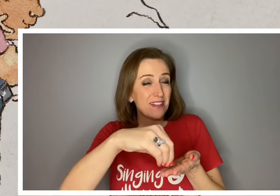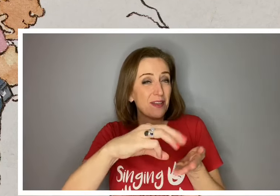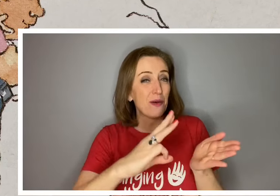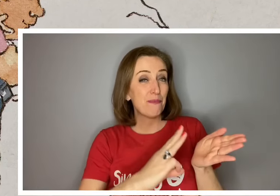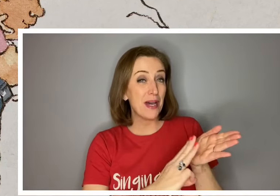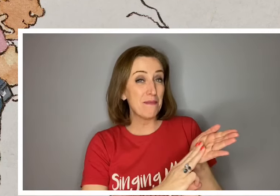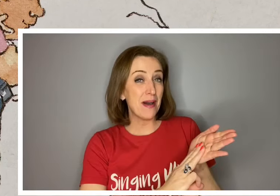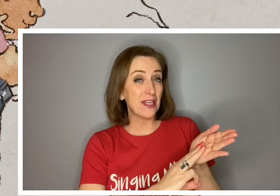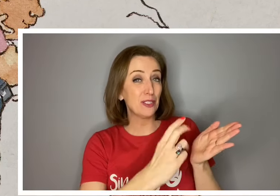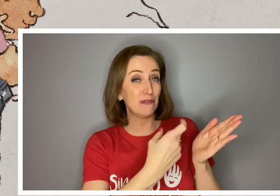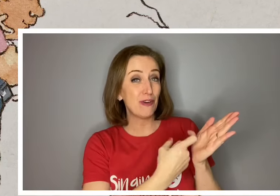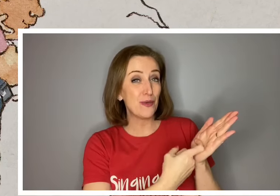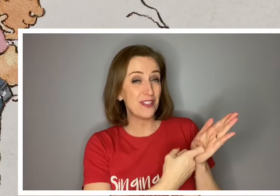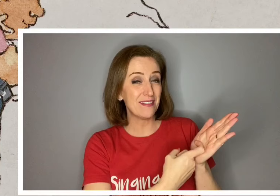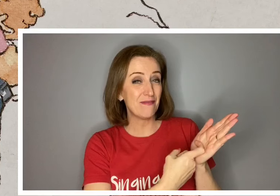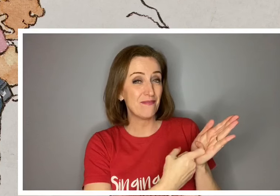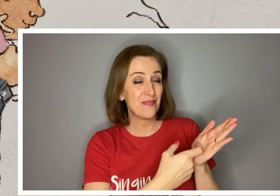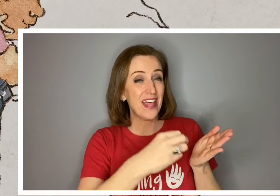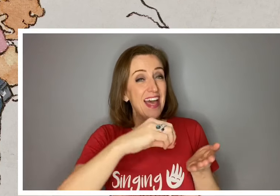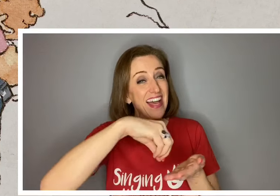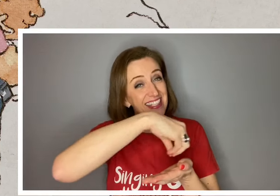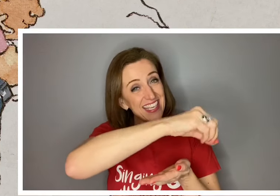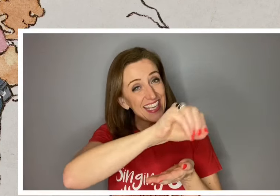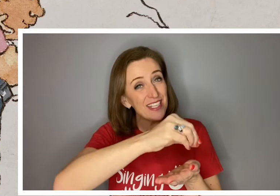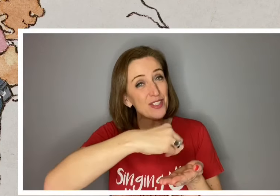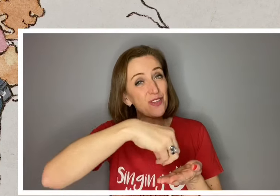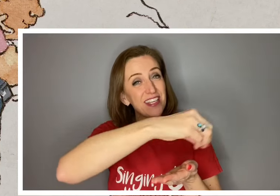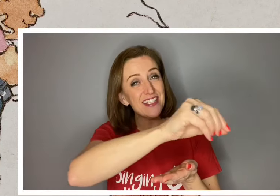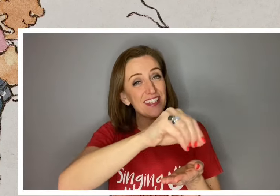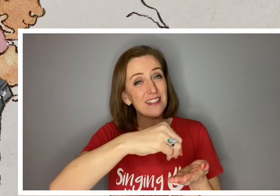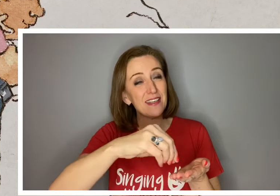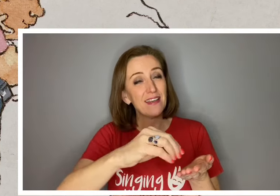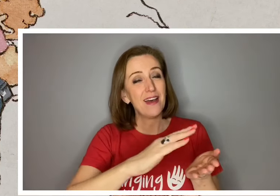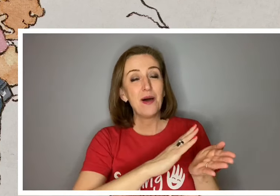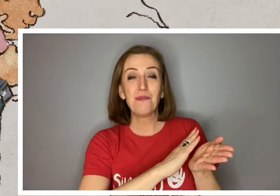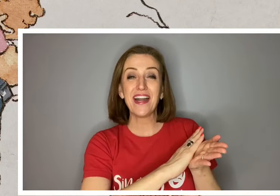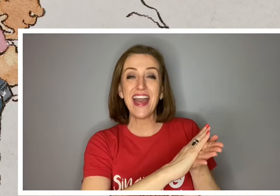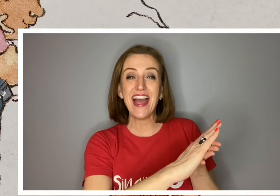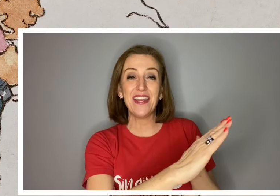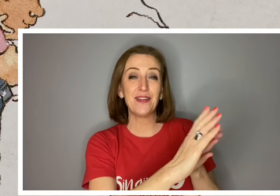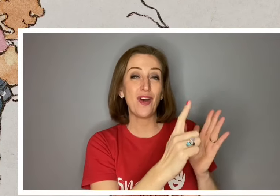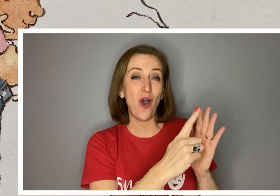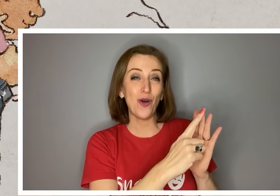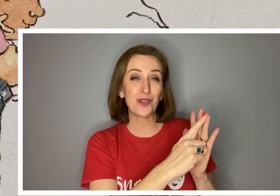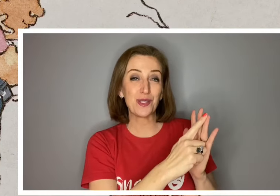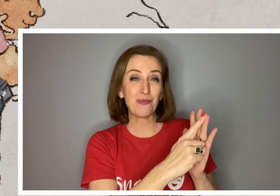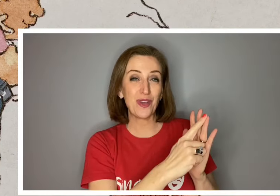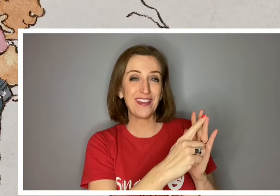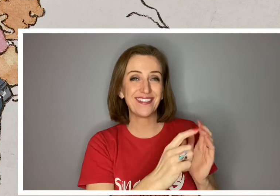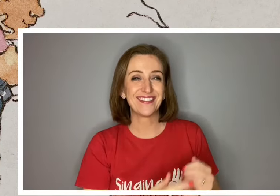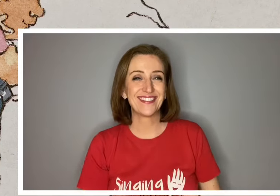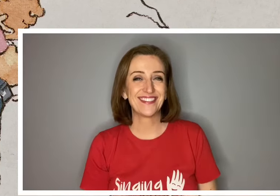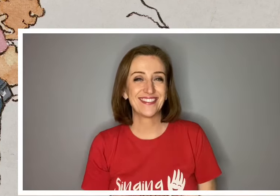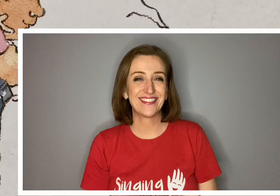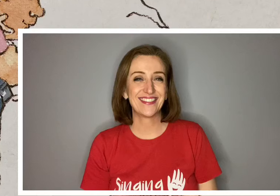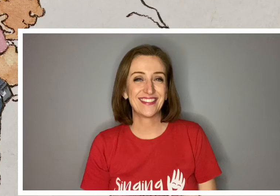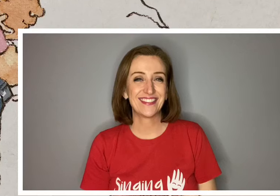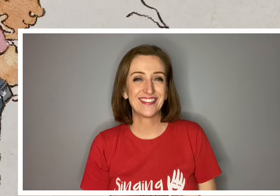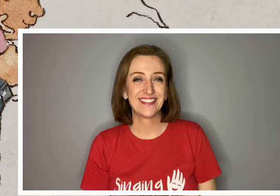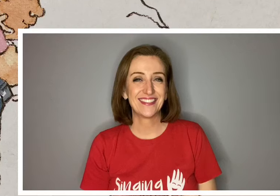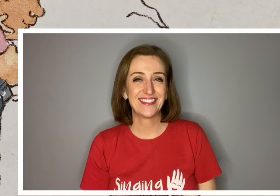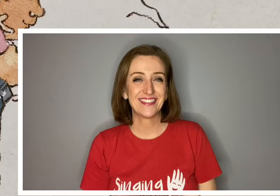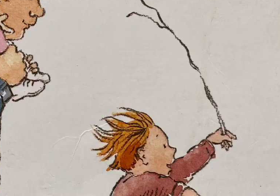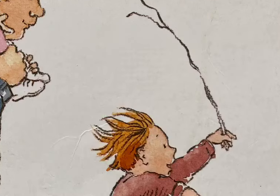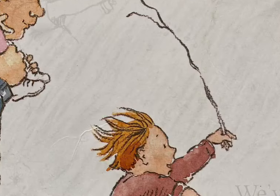written by Michael Rosen and illustrated by Helen Oxenbury.